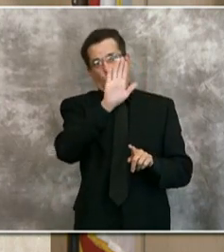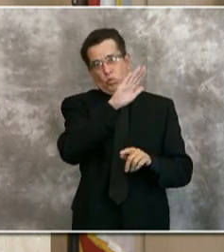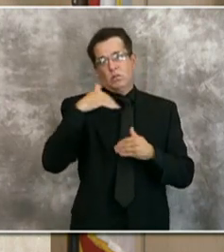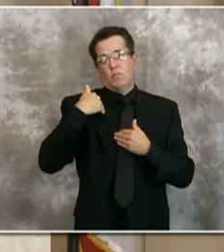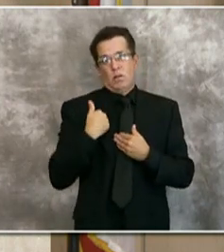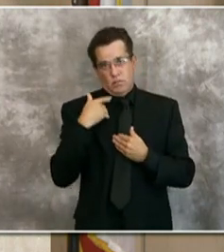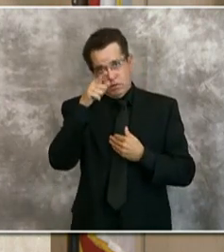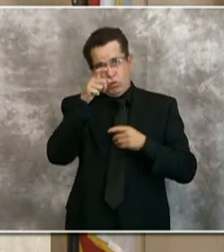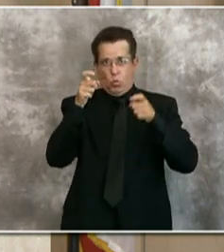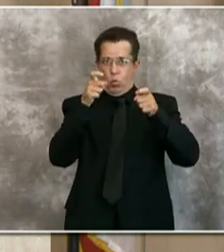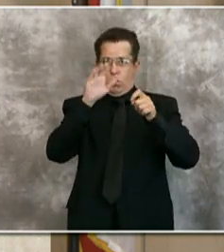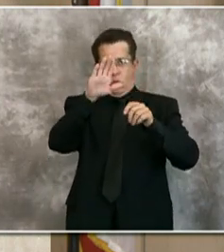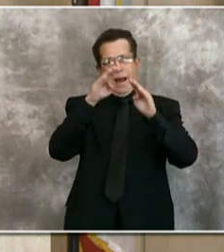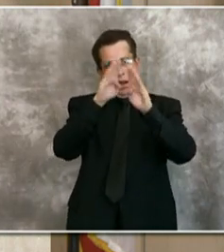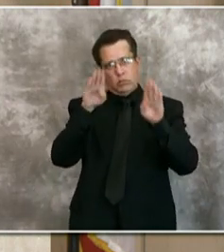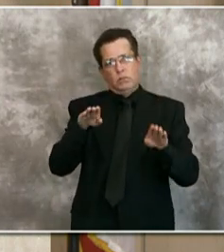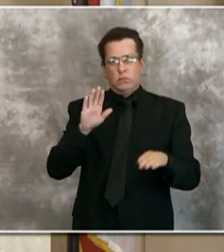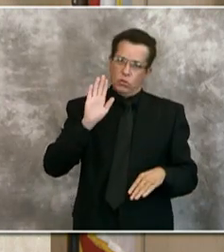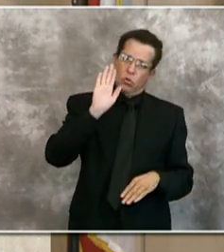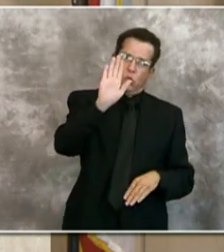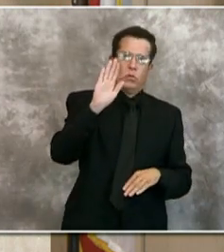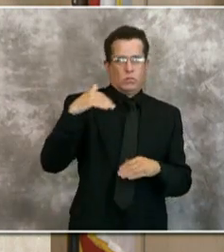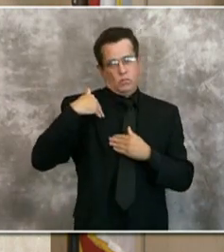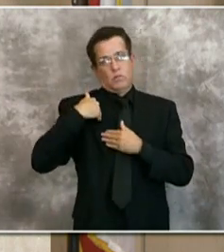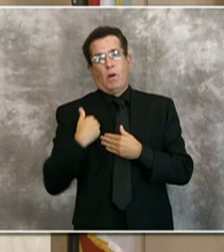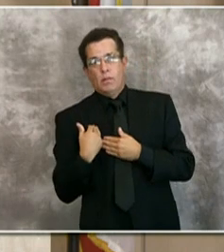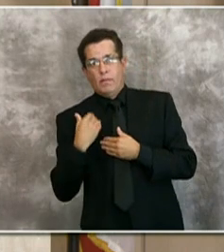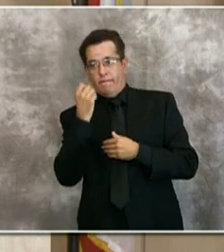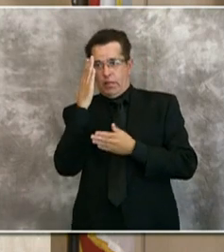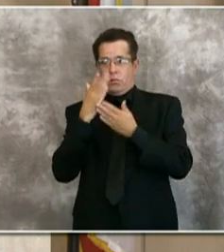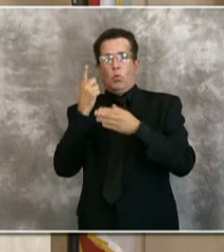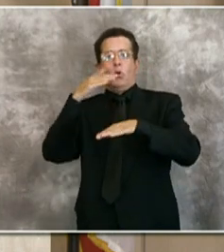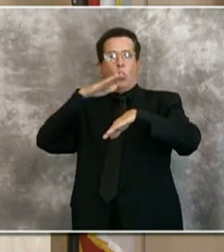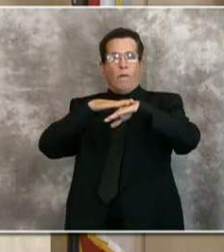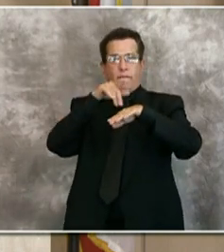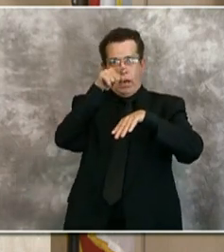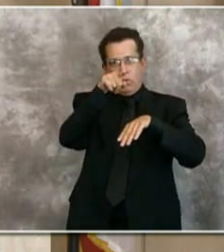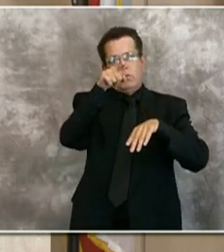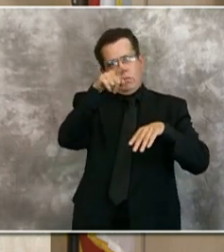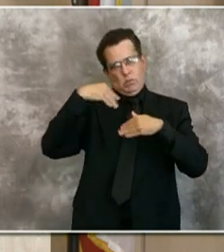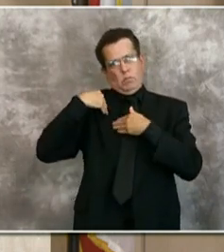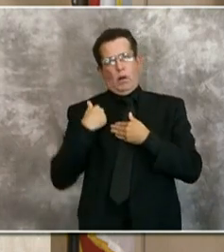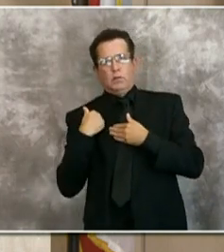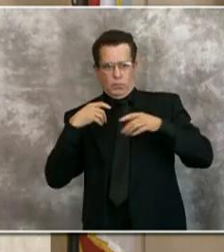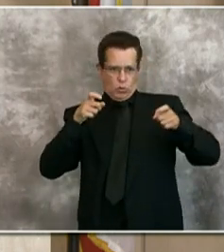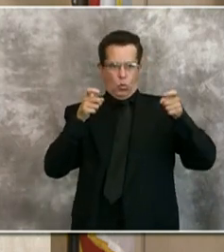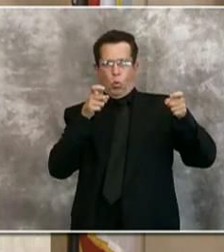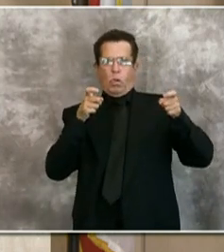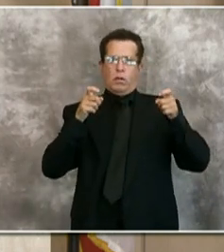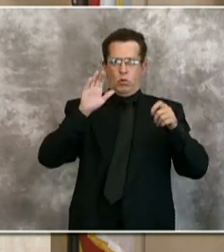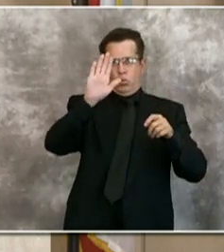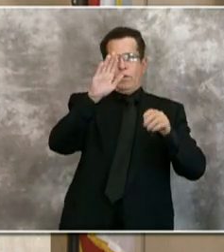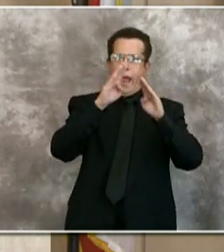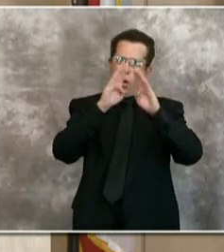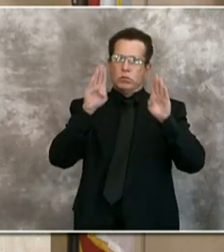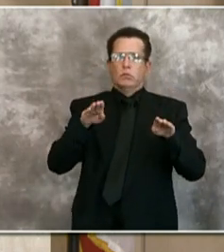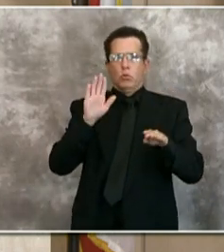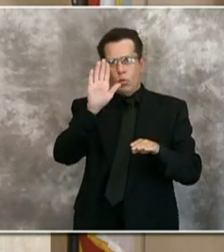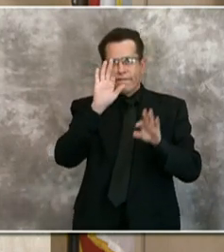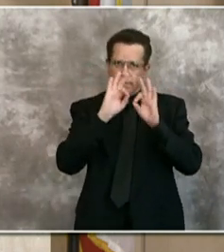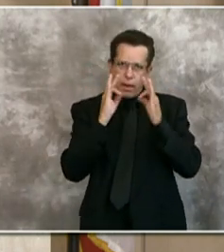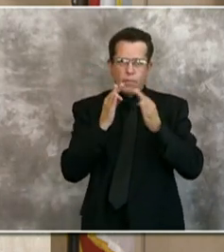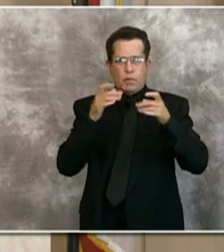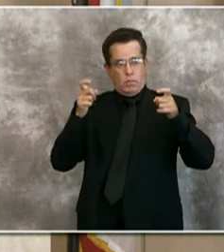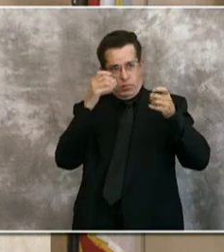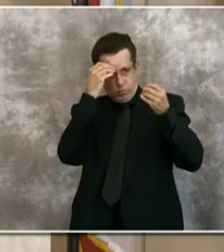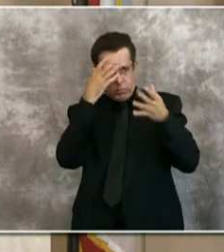acting on their own results, if you're notified, going ahead and taking action on that. All the resources that we have that we go